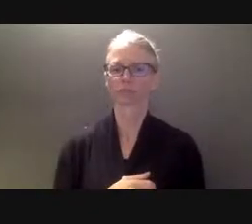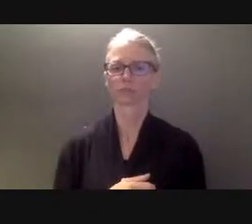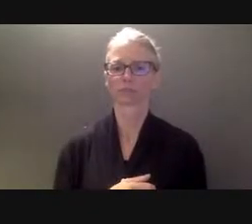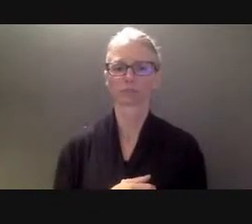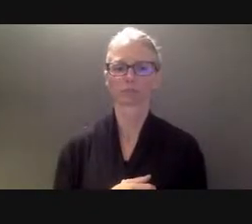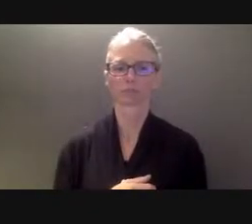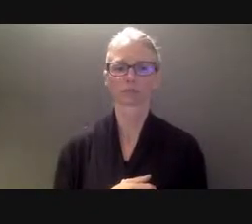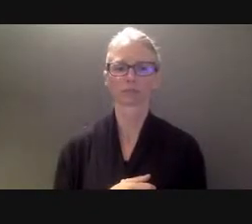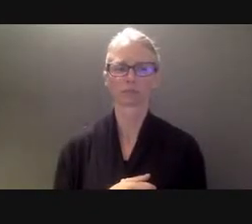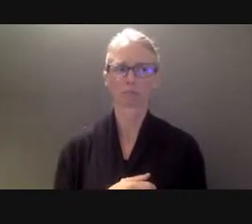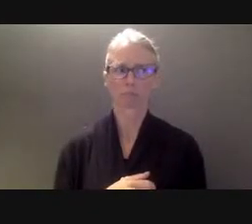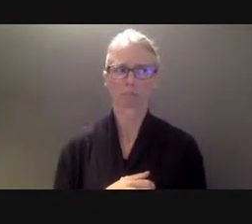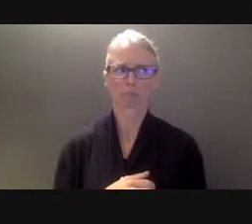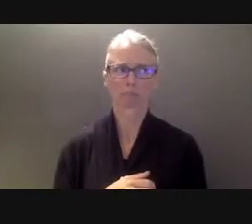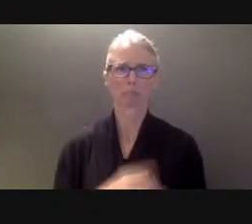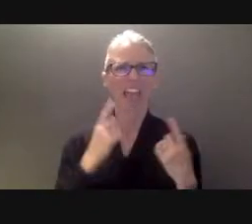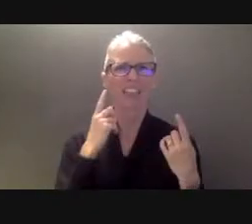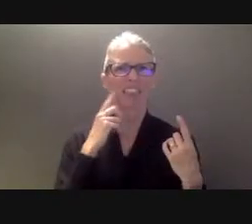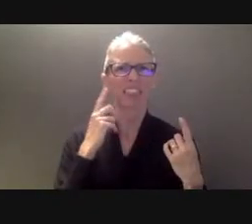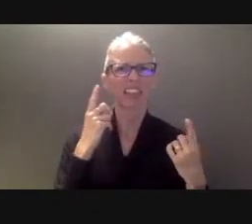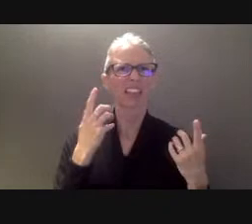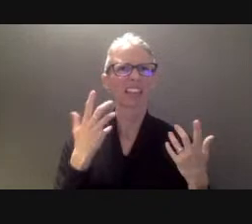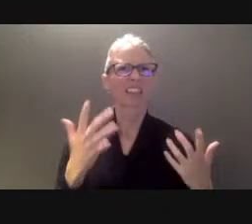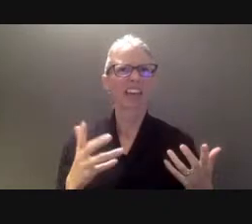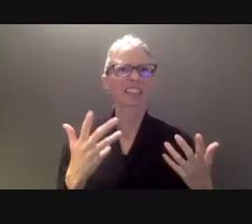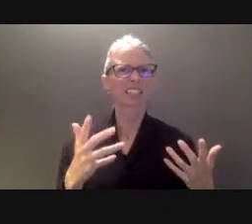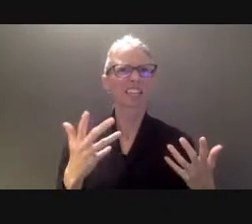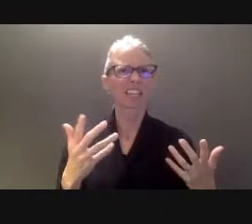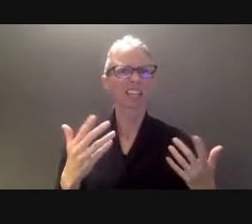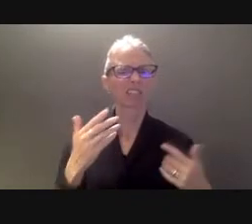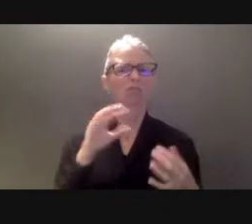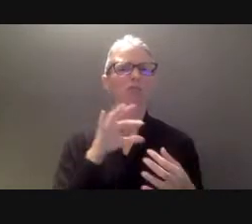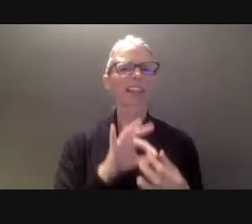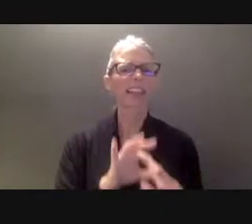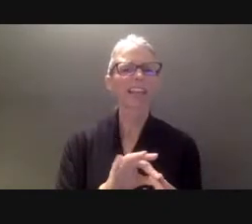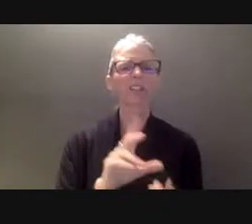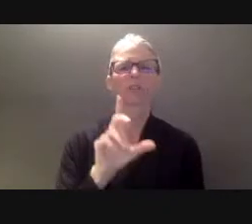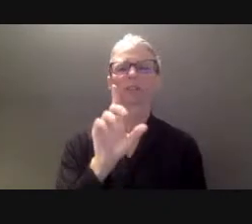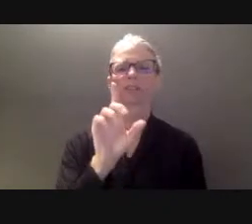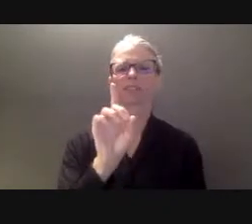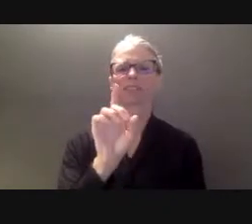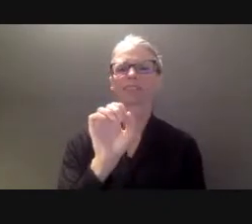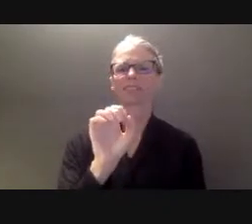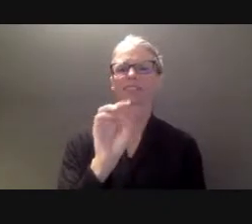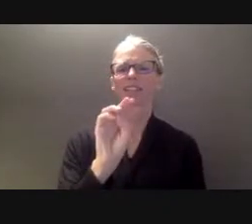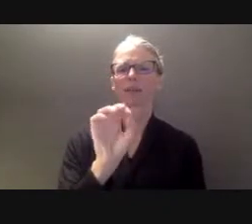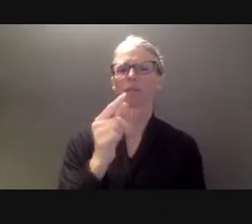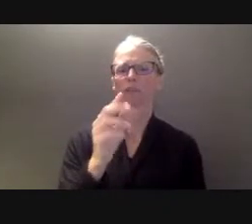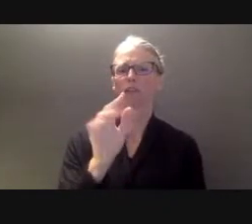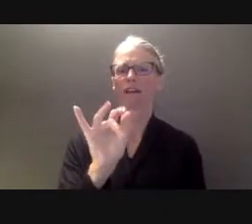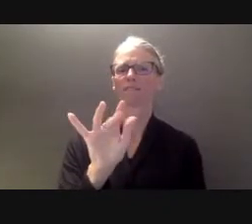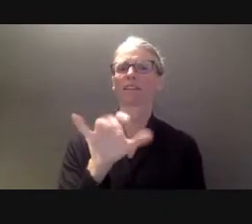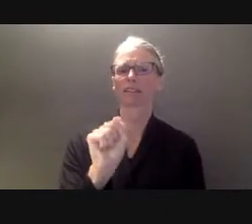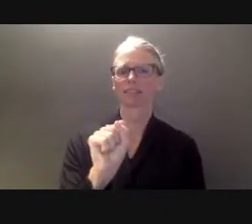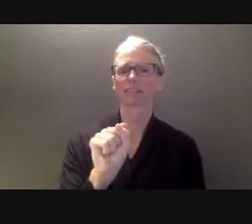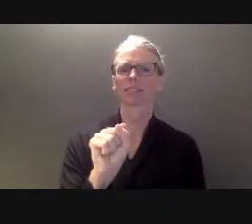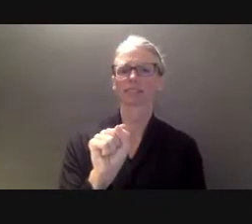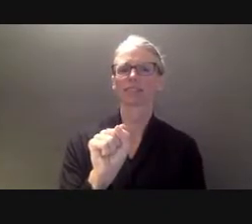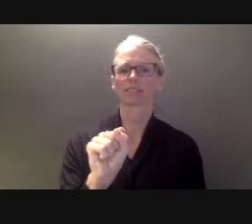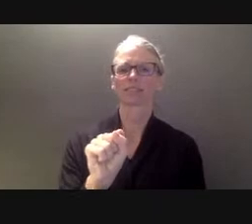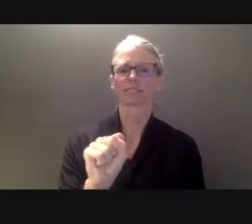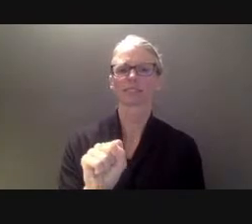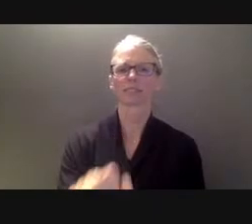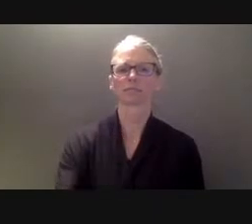I think that's all I have for right now in front of me for the demographics on the survey. I will add that we